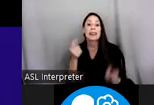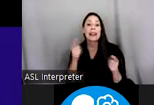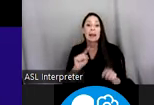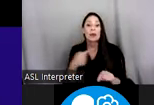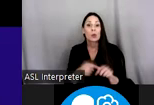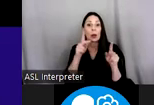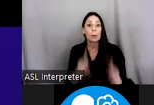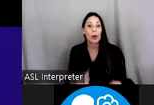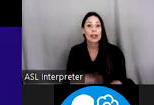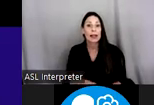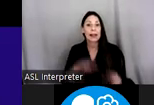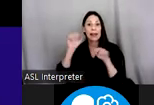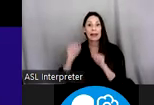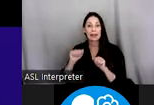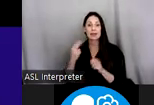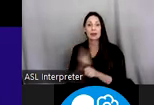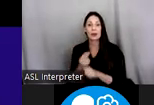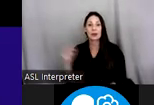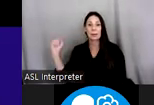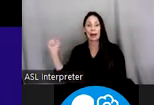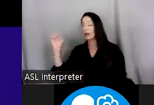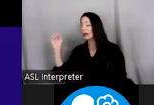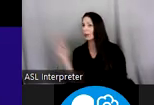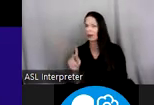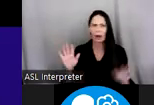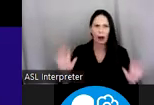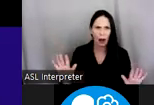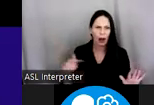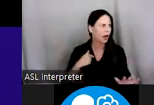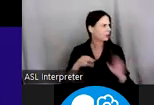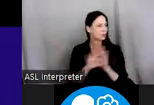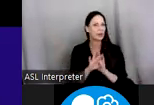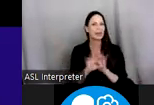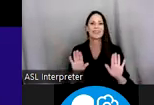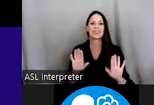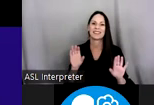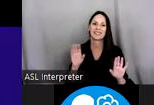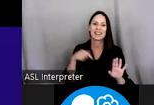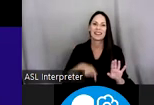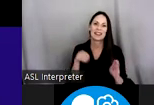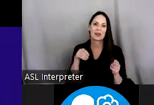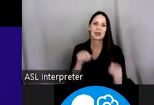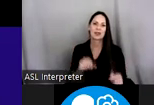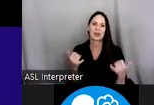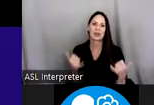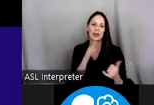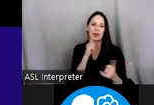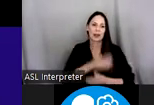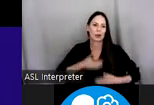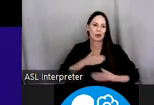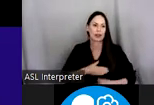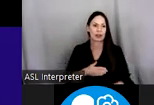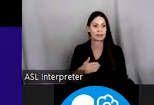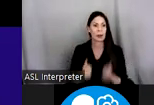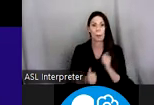the guy that's not in the room. Yeah, thank you. This is going very smoothly today, so I appreciate it. Yeah, I want to spend most of my time doing